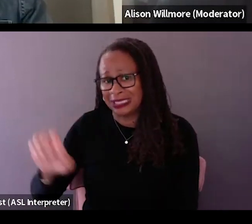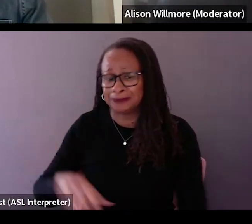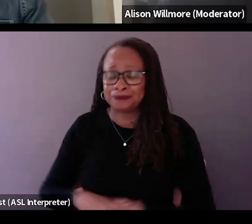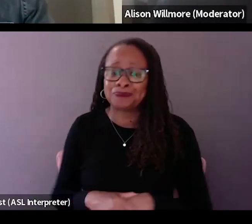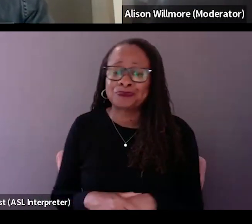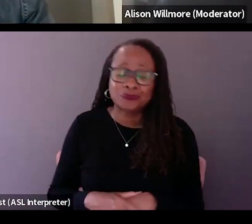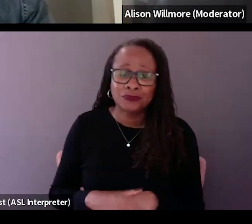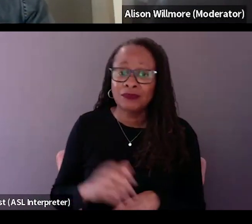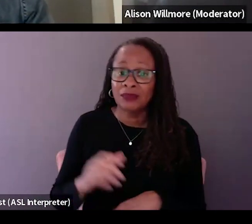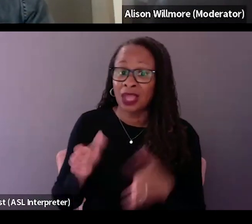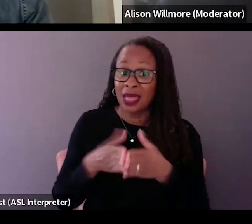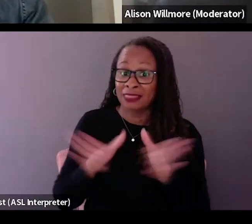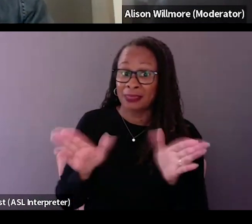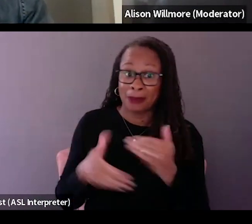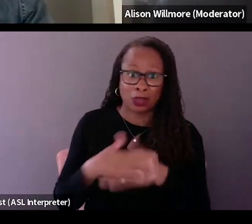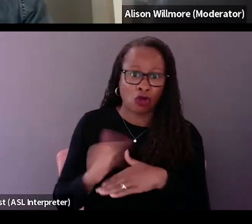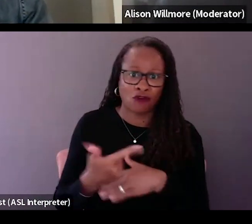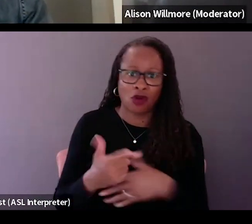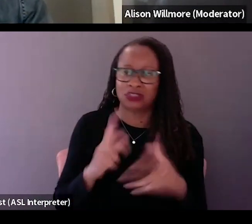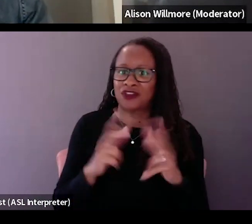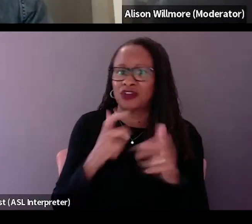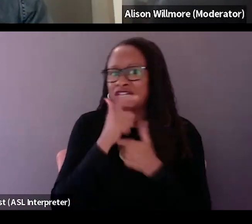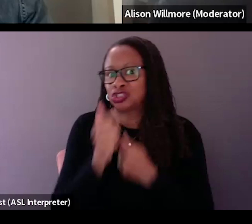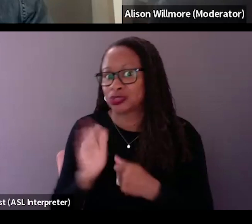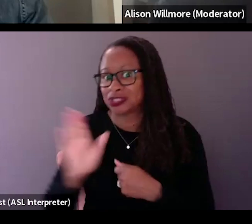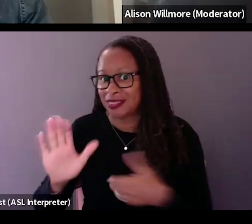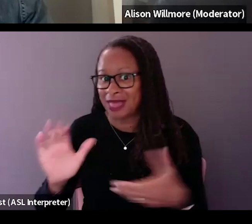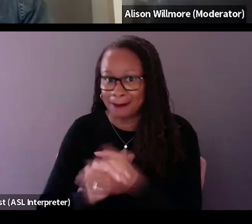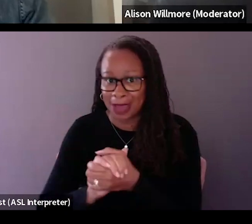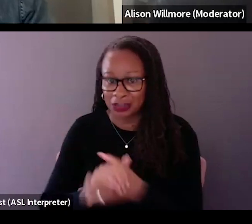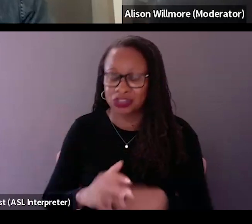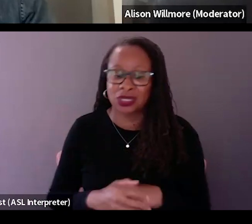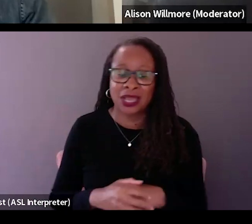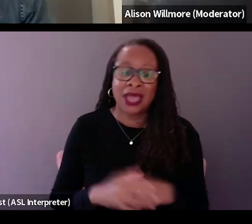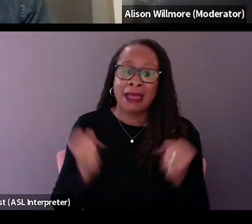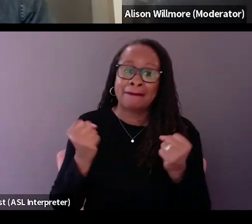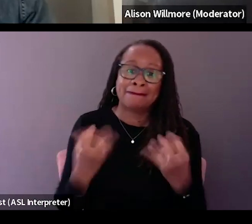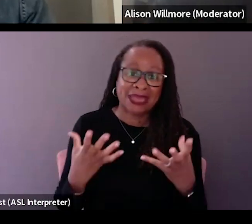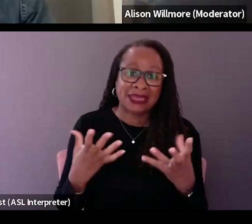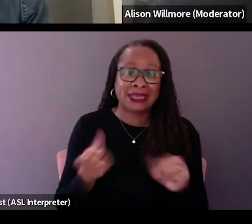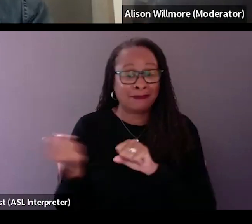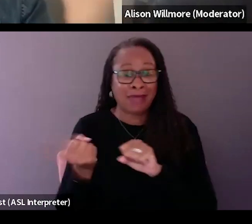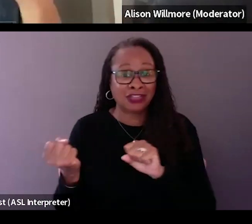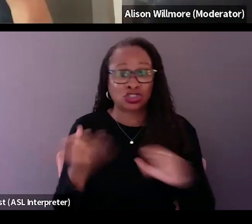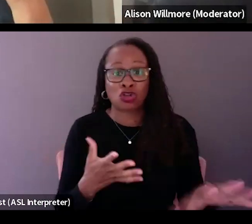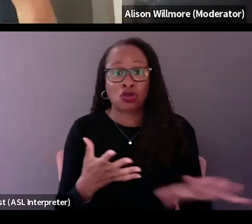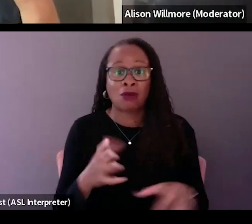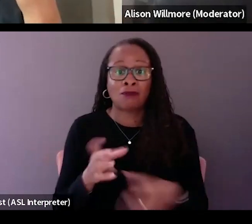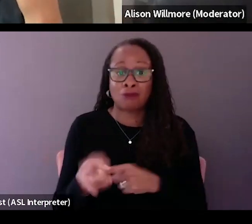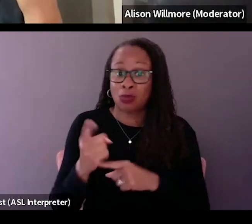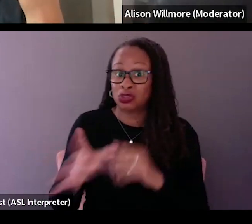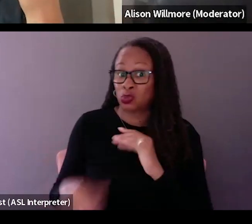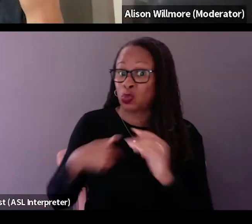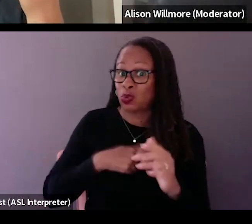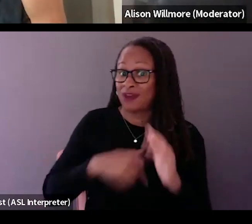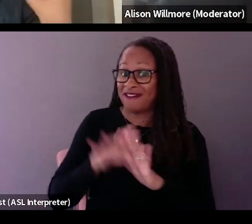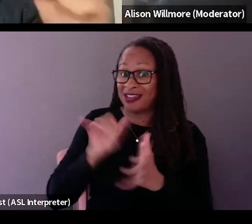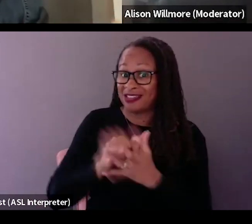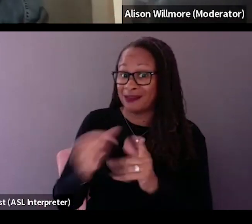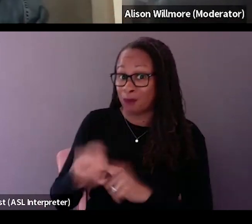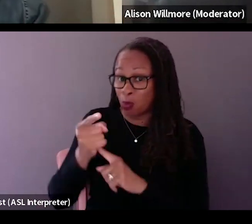in, and so many magical moments that we were finding in this footage, those became the two major